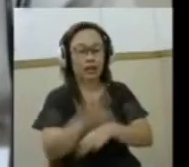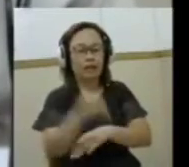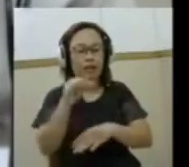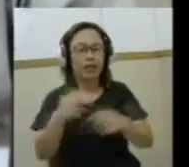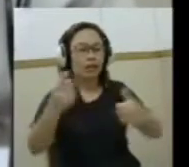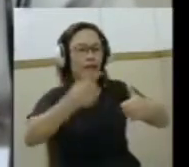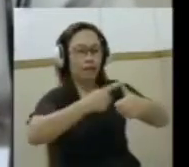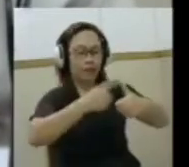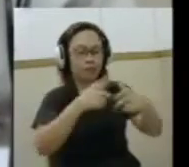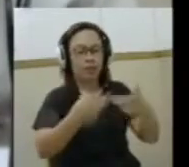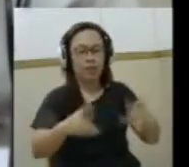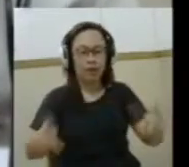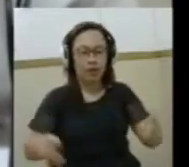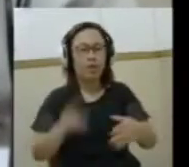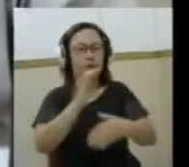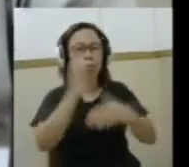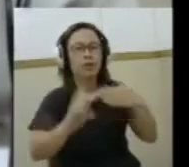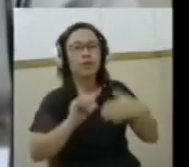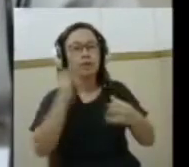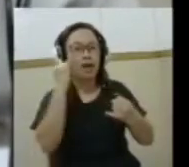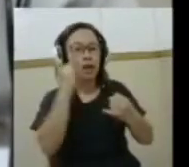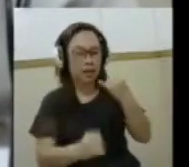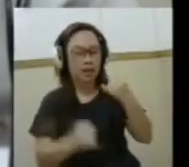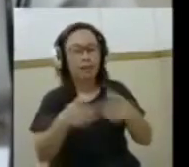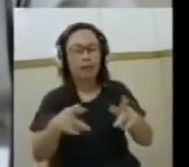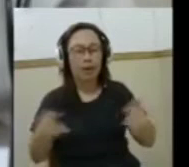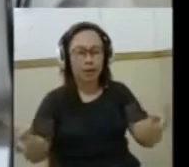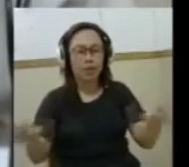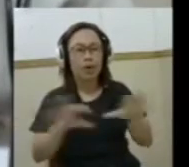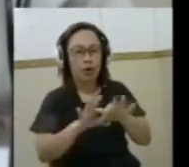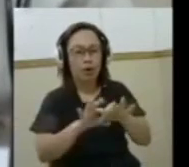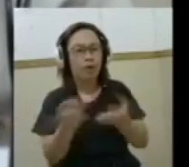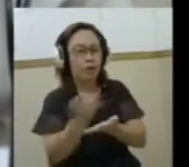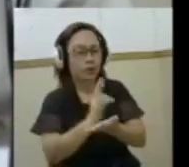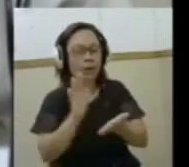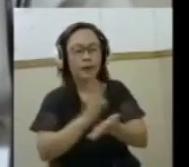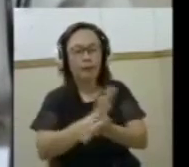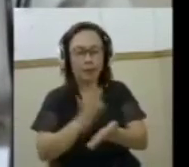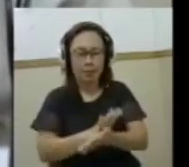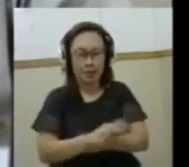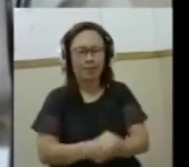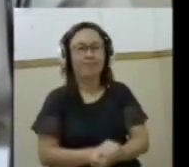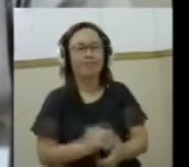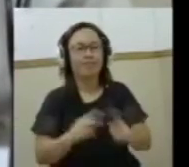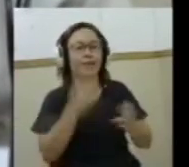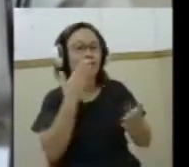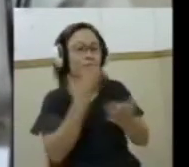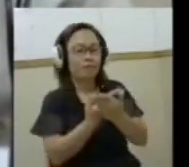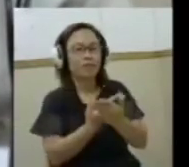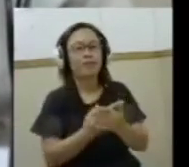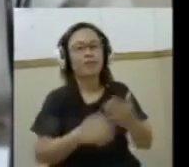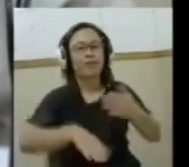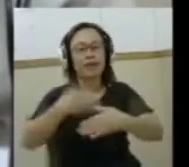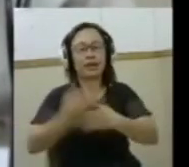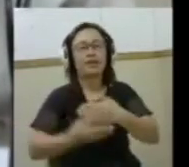first paragraph, while the conclusion is in the last paragraph of a research paper. Very well stated, Julia. Next